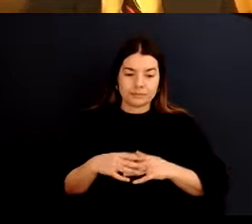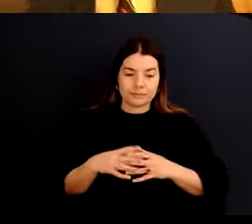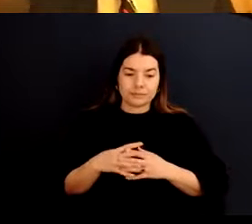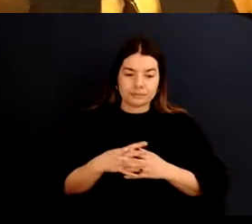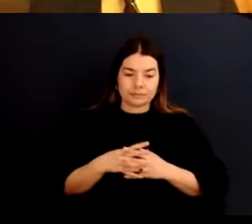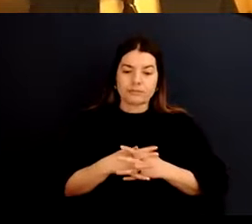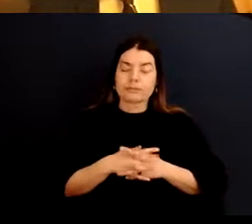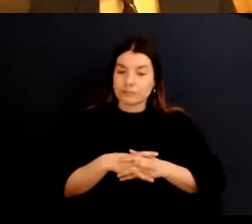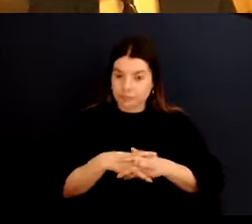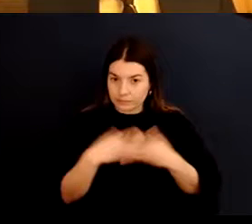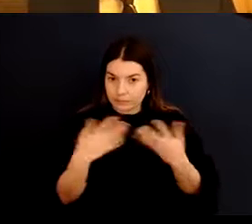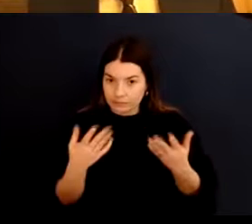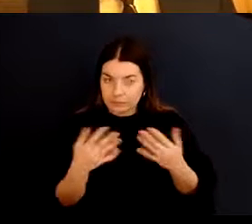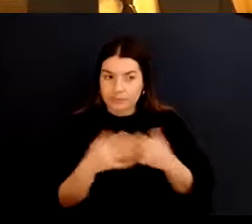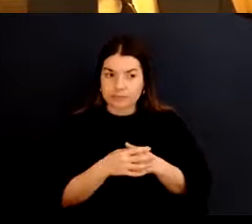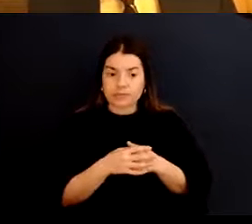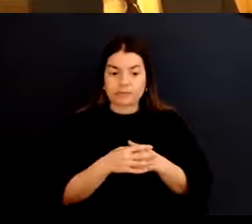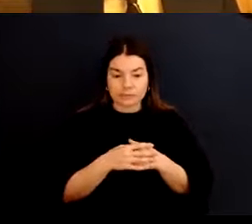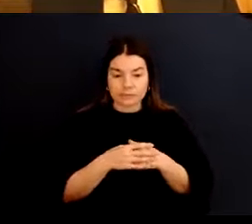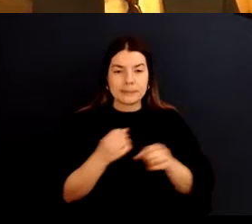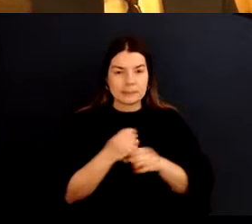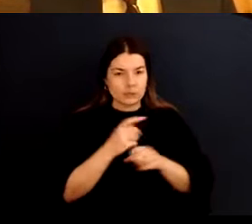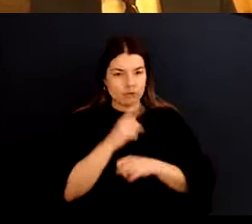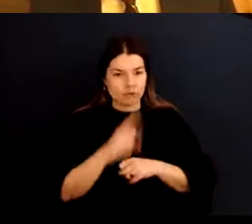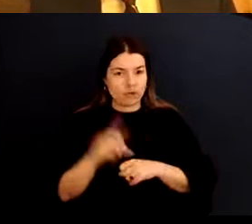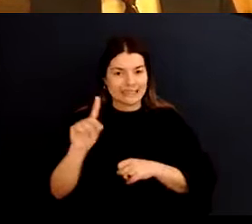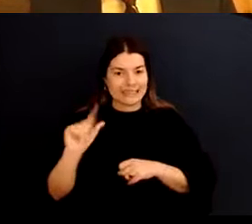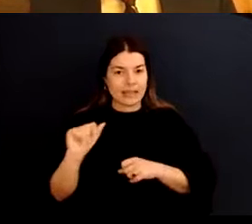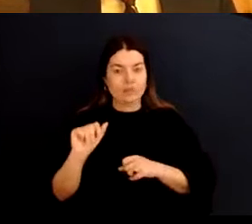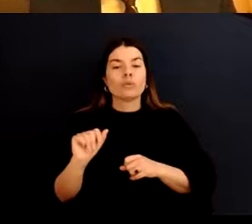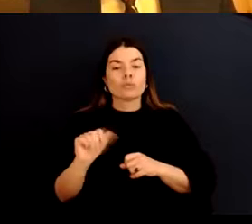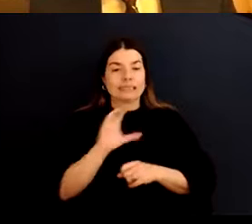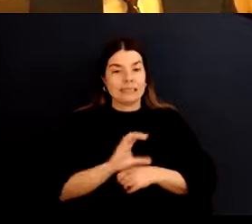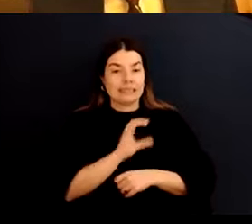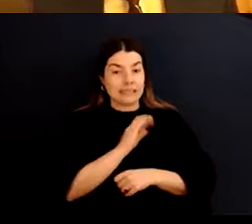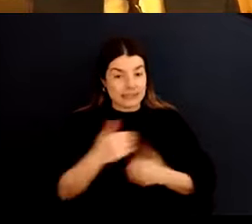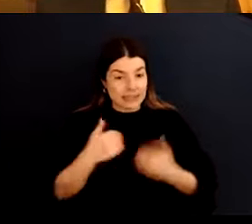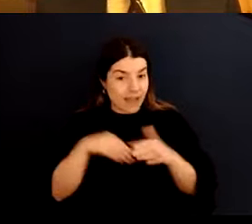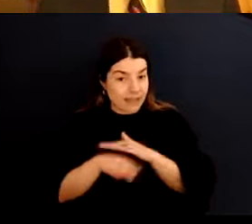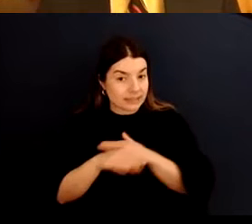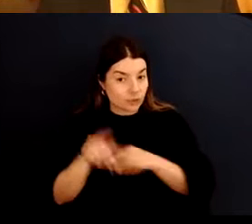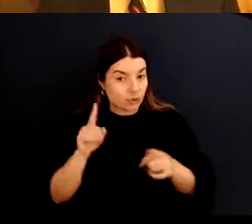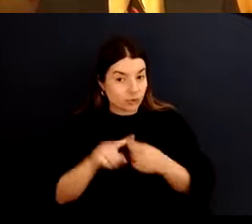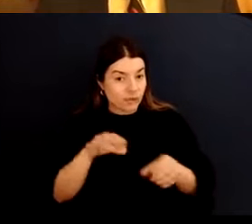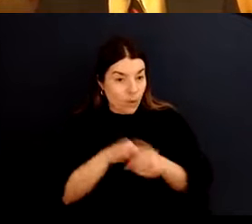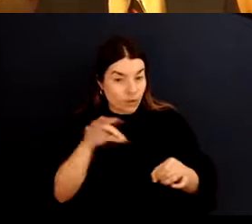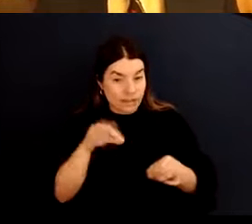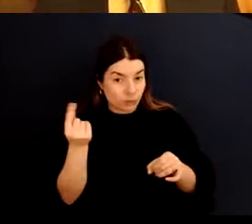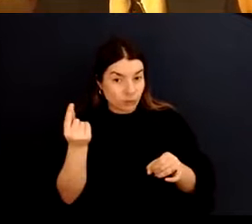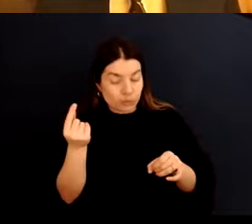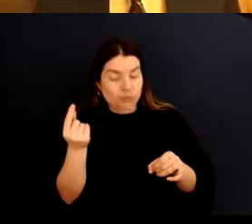When it comes to making sure that our disabled citizens have all the access to voting, I think that one thing we have to do is make sure